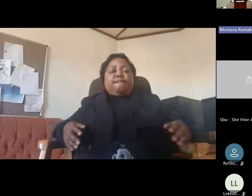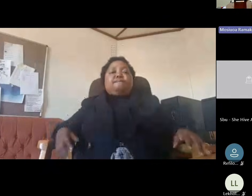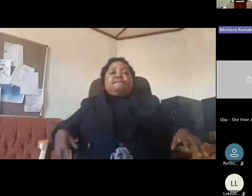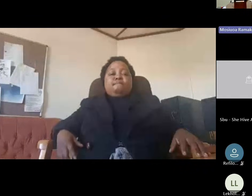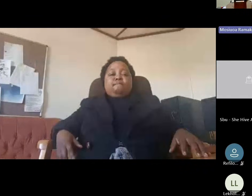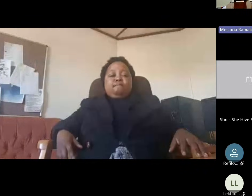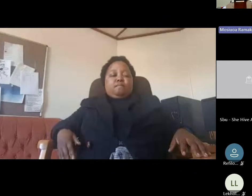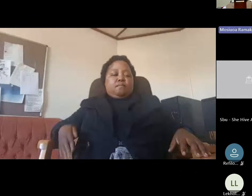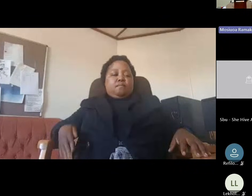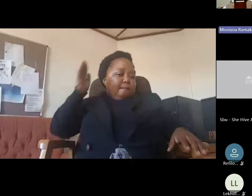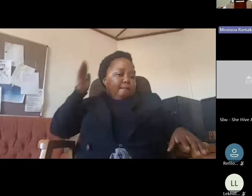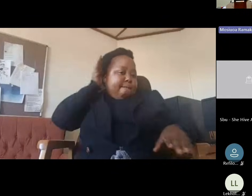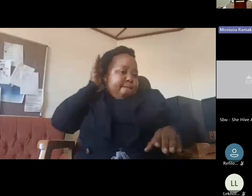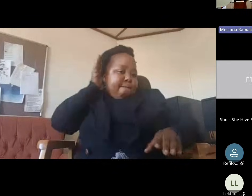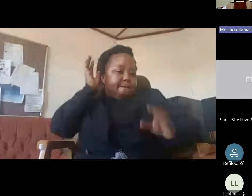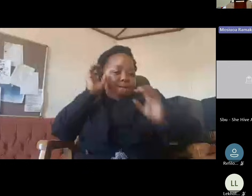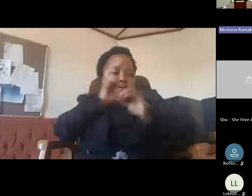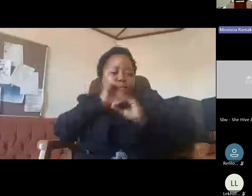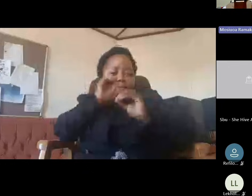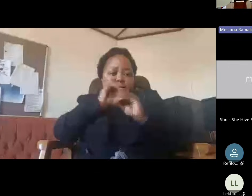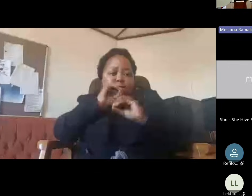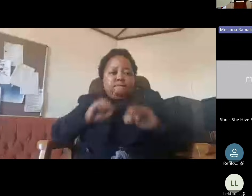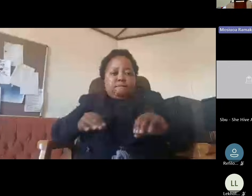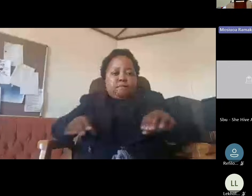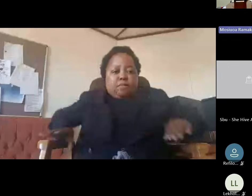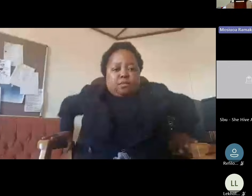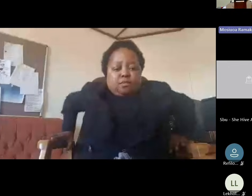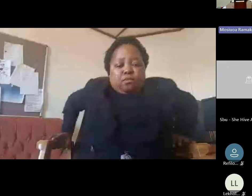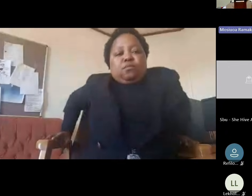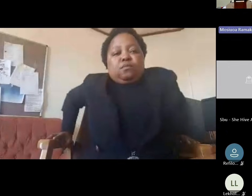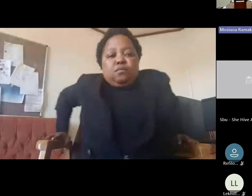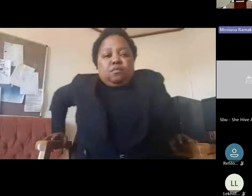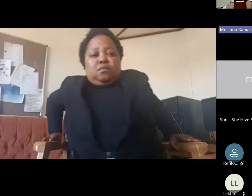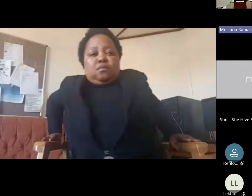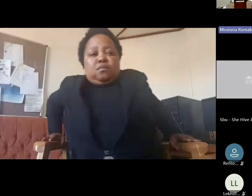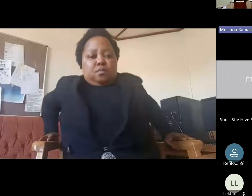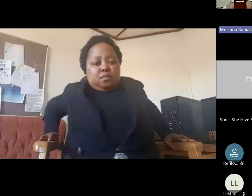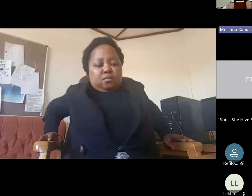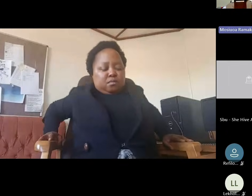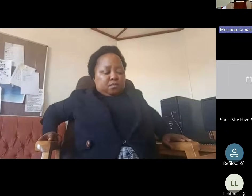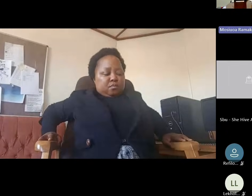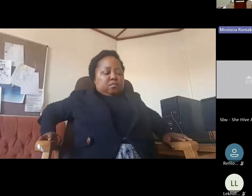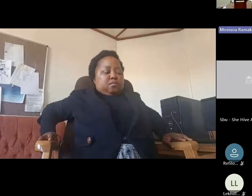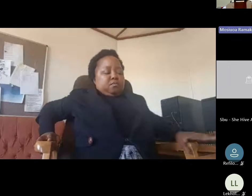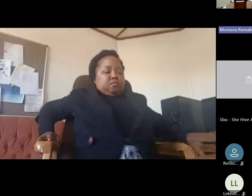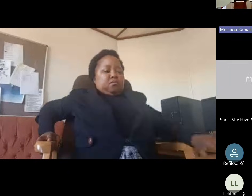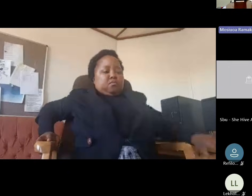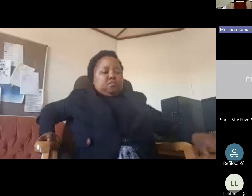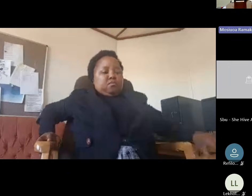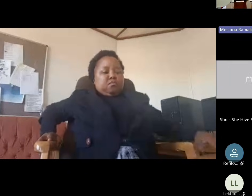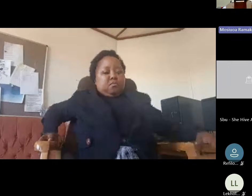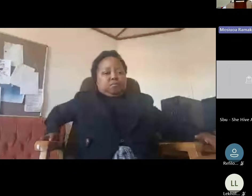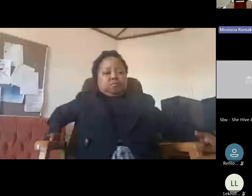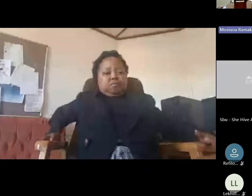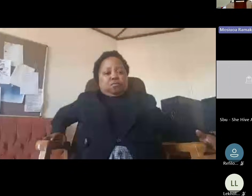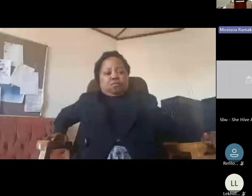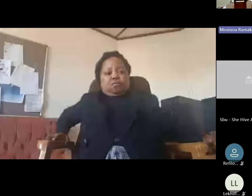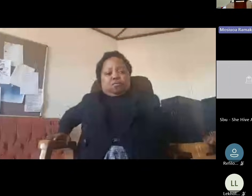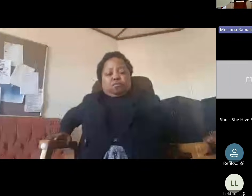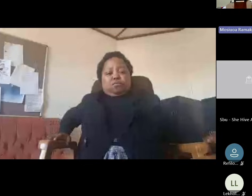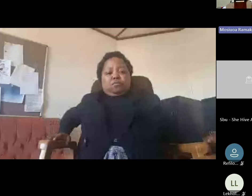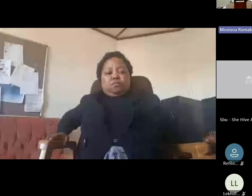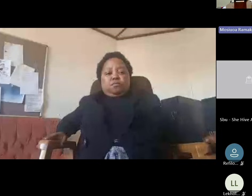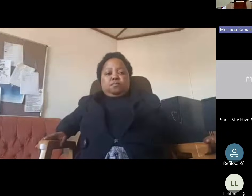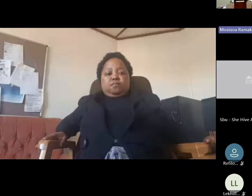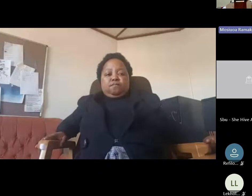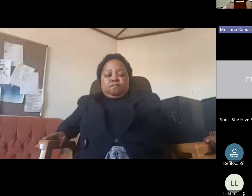I think I was giving him chance, but colleagues, I think I have failed. Apologies in that, but please use